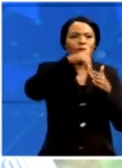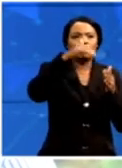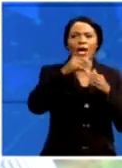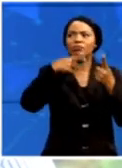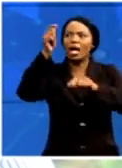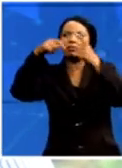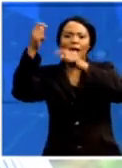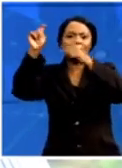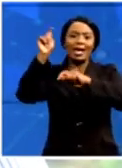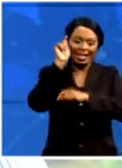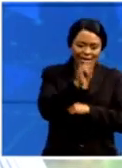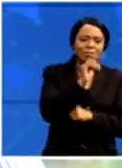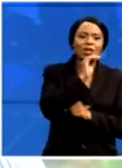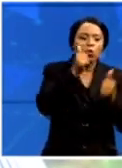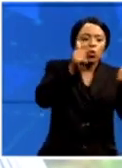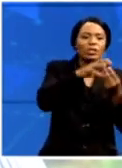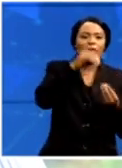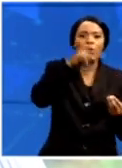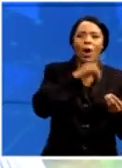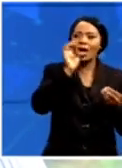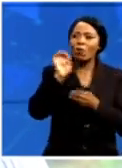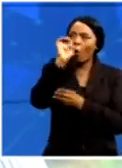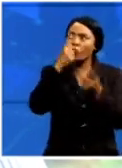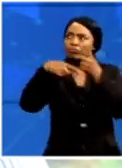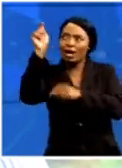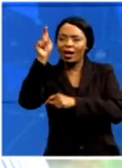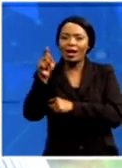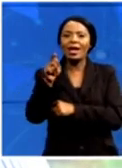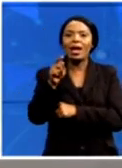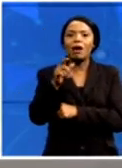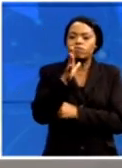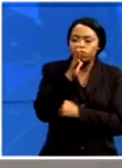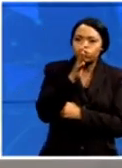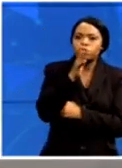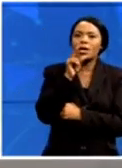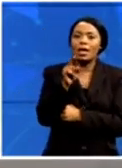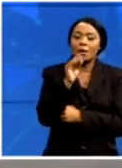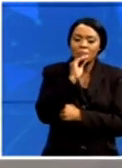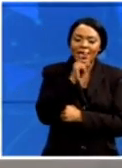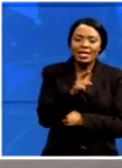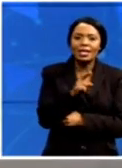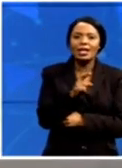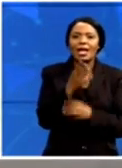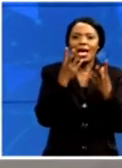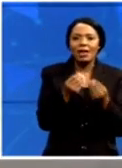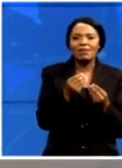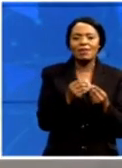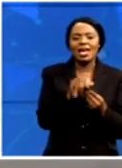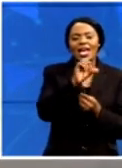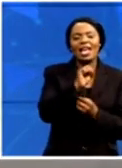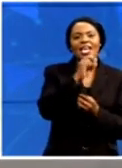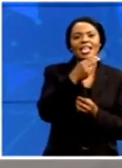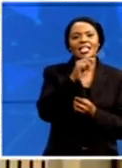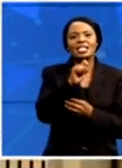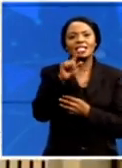which is about a 3-week journey by boat, it must have what we call legs or shelf life. And we found that the Hass variety,